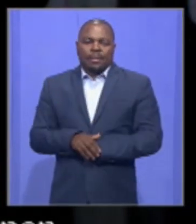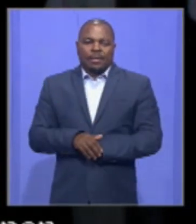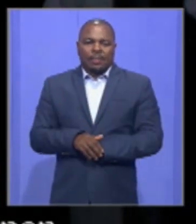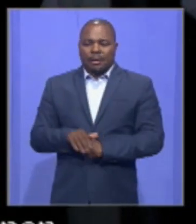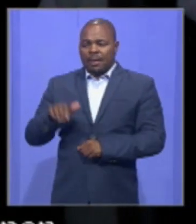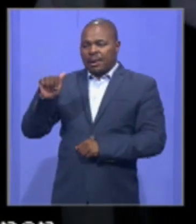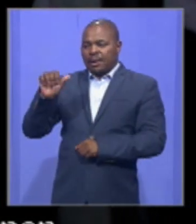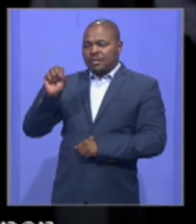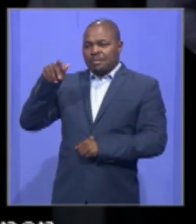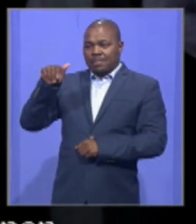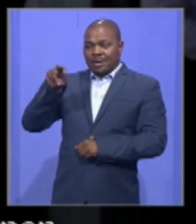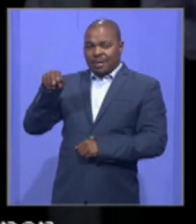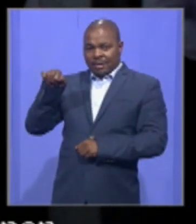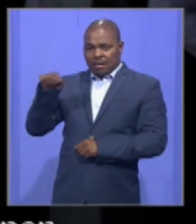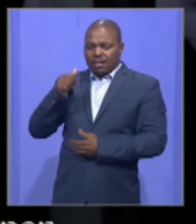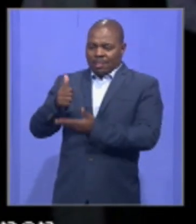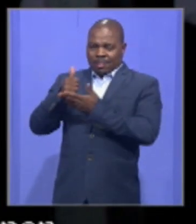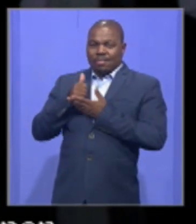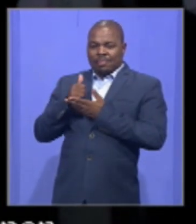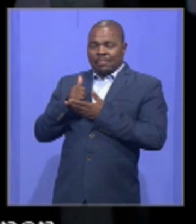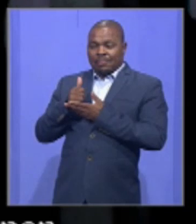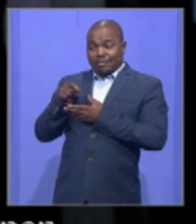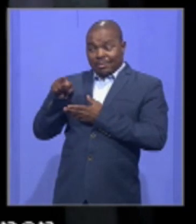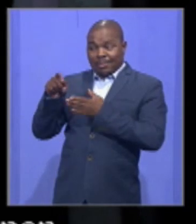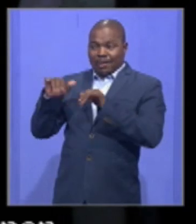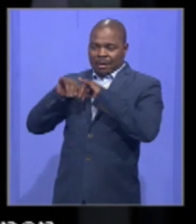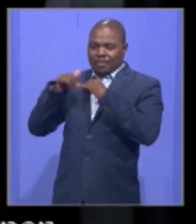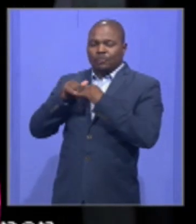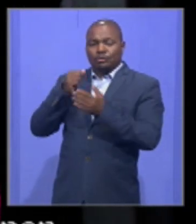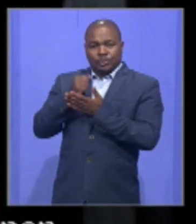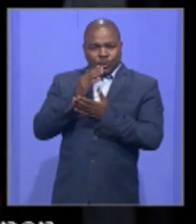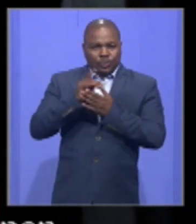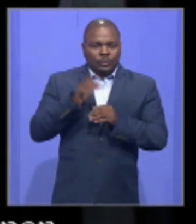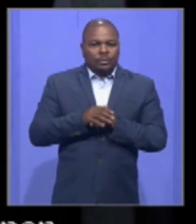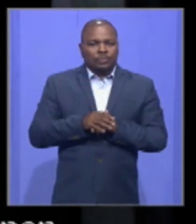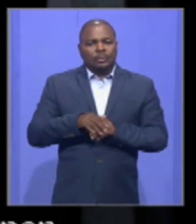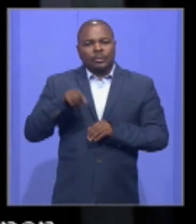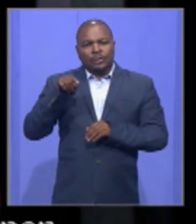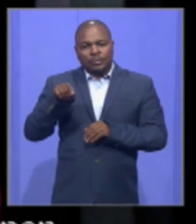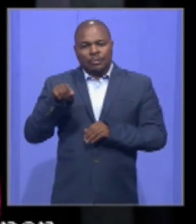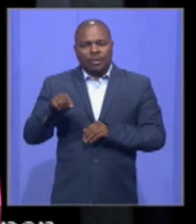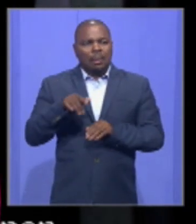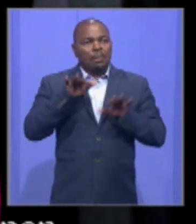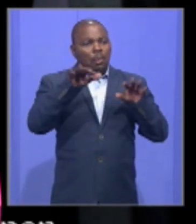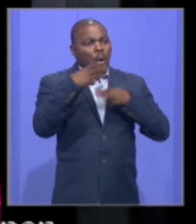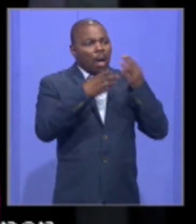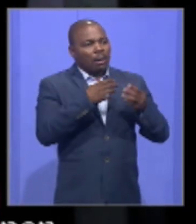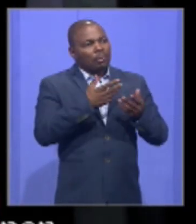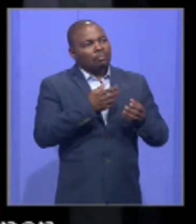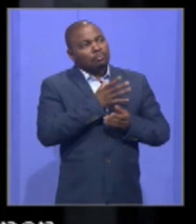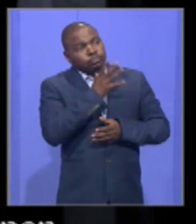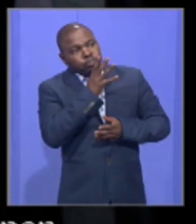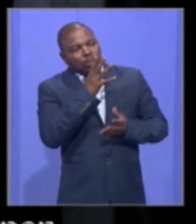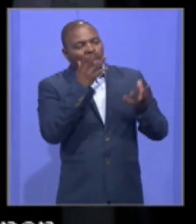the companies that are assisting us in ensuring that we deal with the issue of unemployment. And